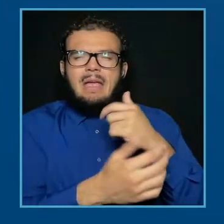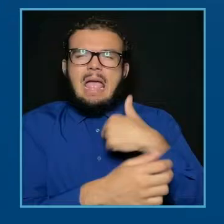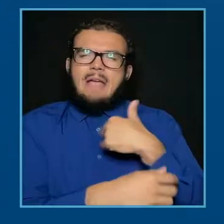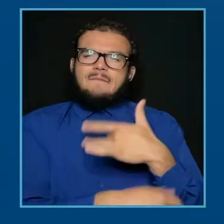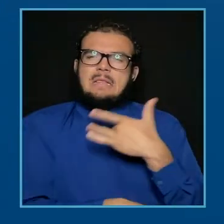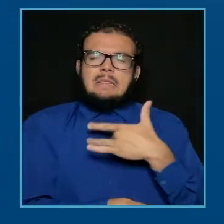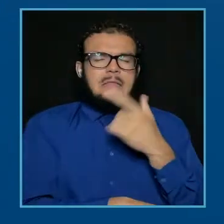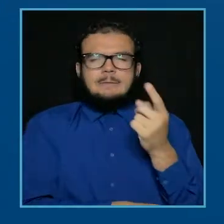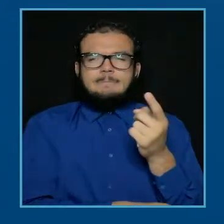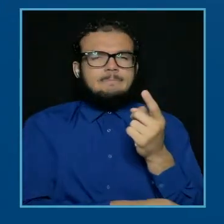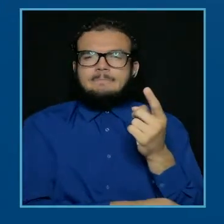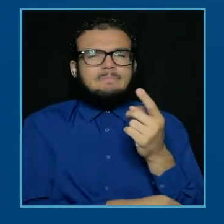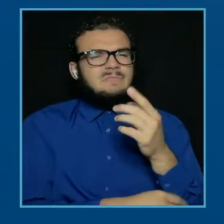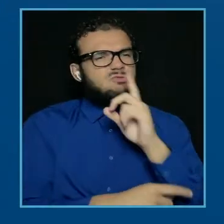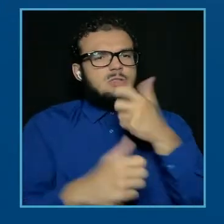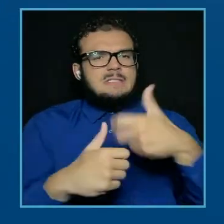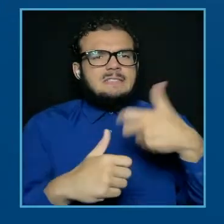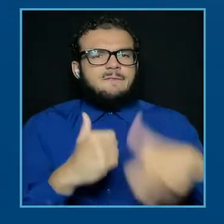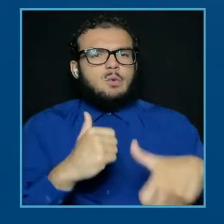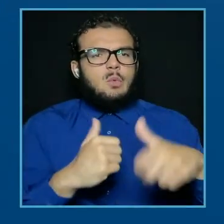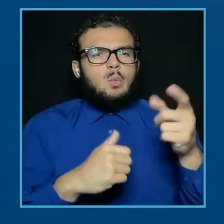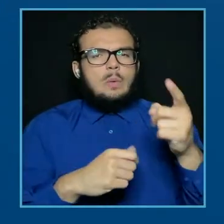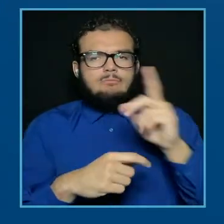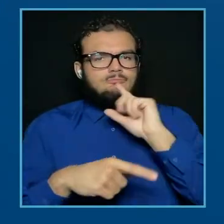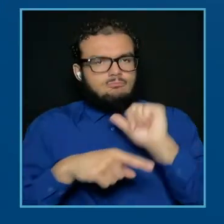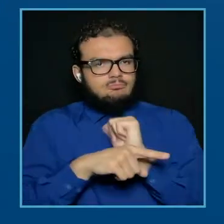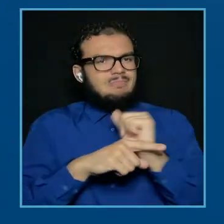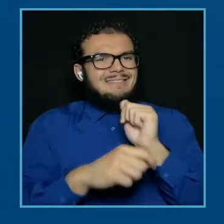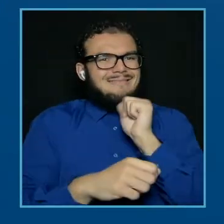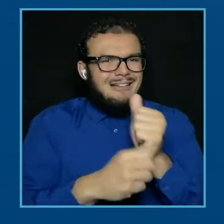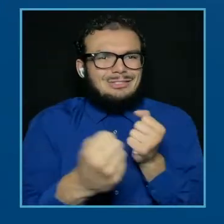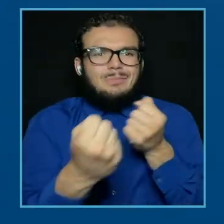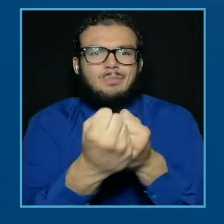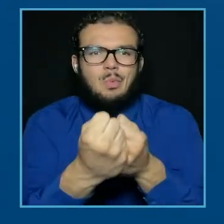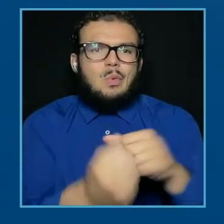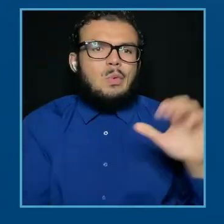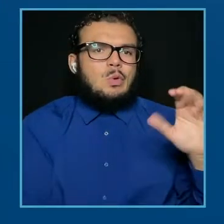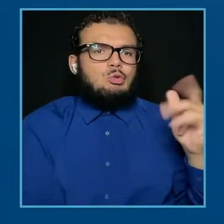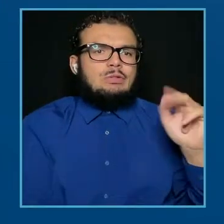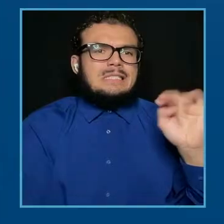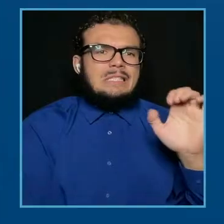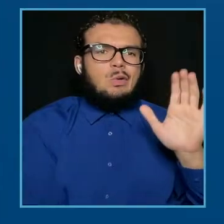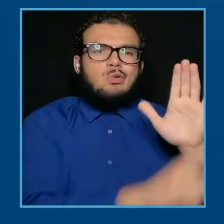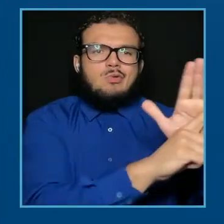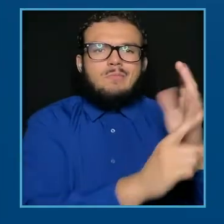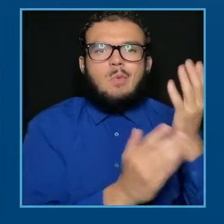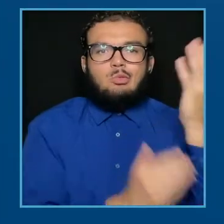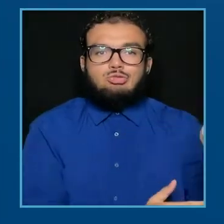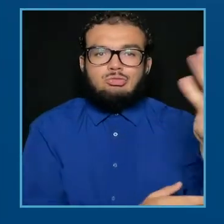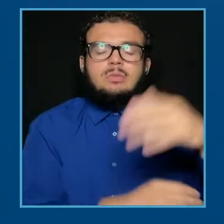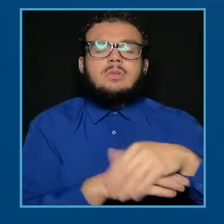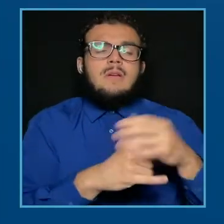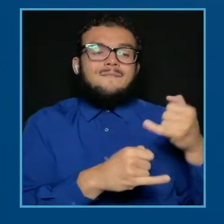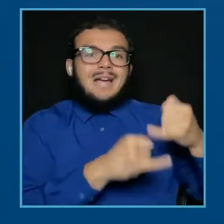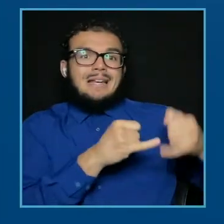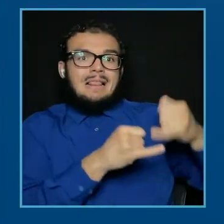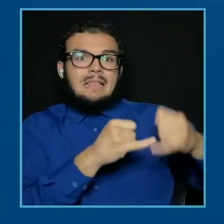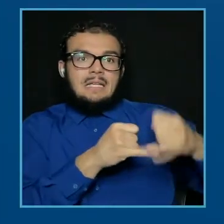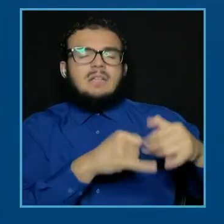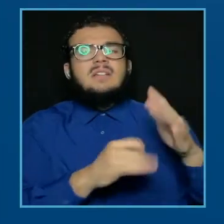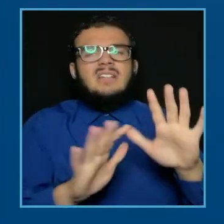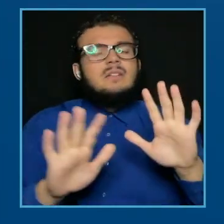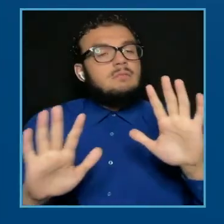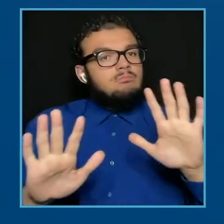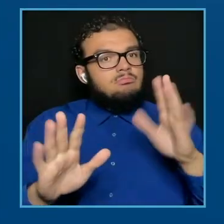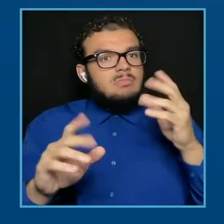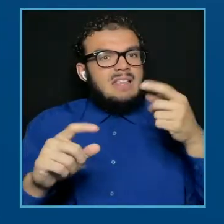very difficult to not support Christine's motion. And just finally, I want to say, folks, this is all a